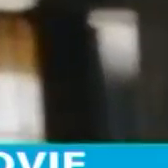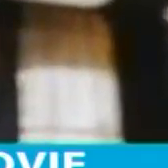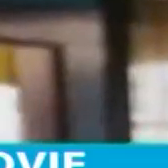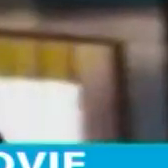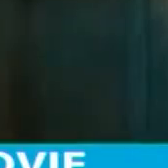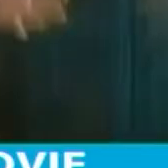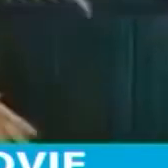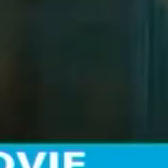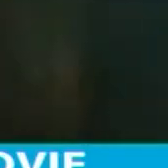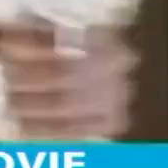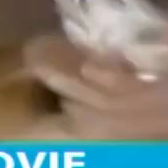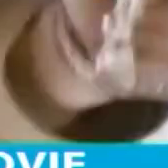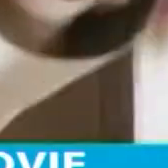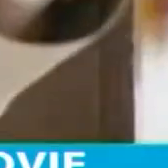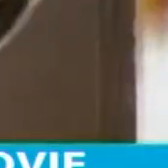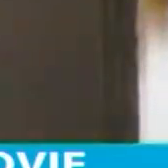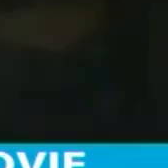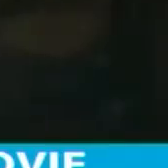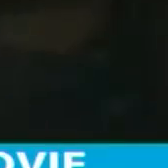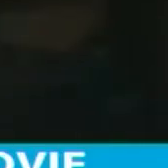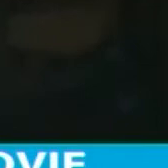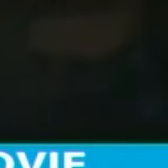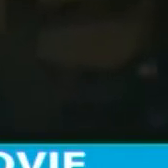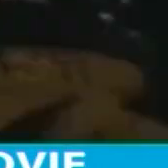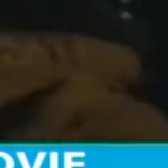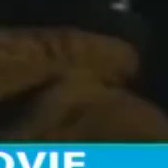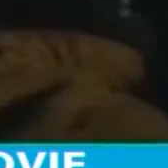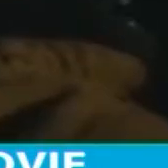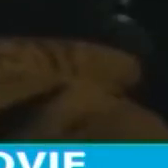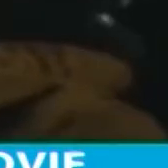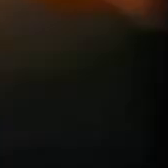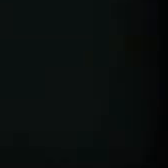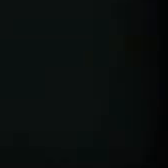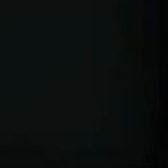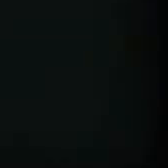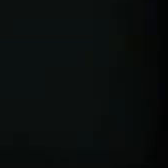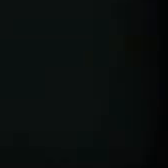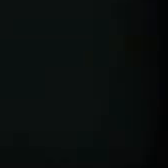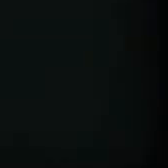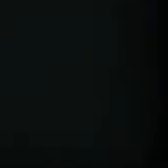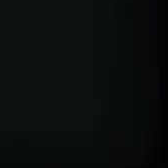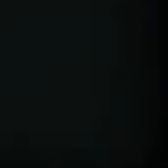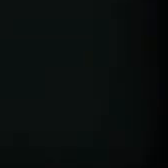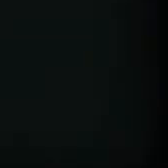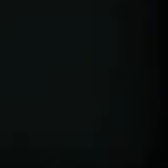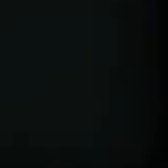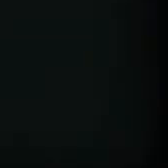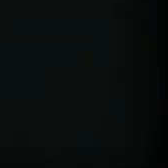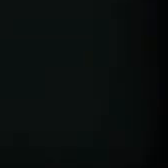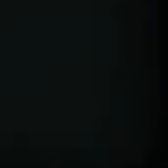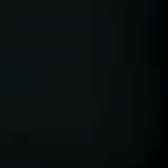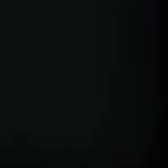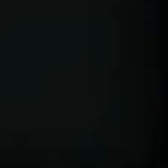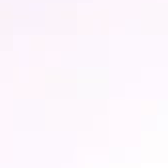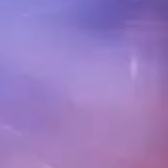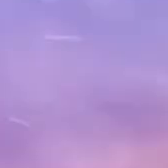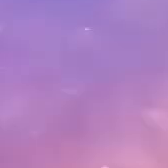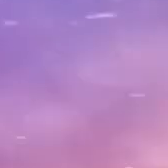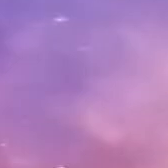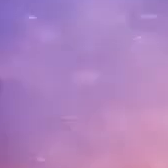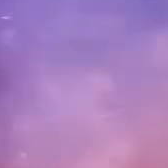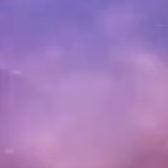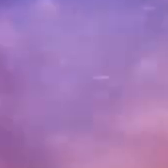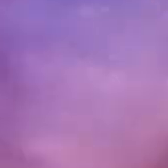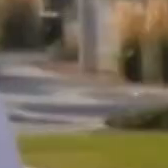knee seat. Gonna race the label off the red man to ride. I'm a redneck fool in a four-wheel drive. Got a 12 gauge in the...